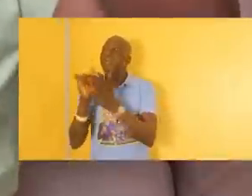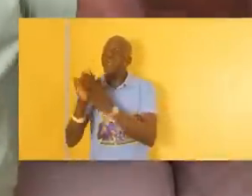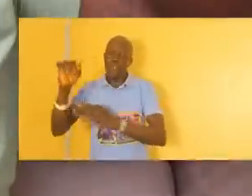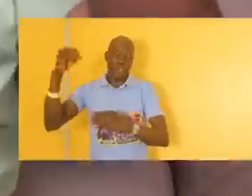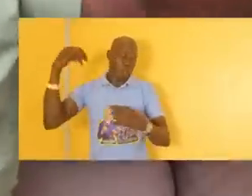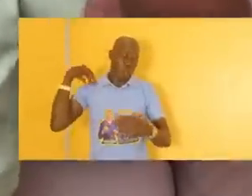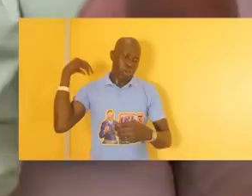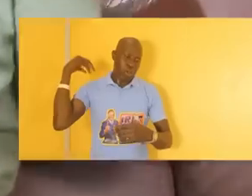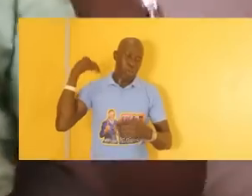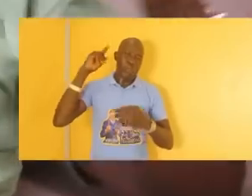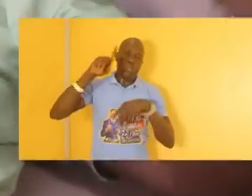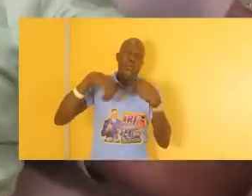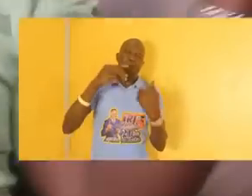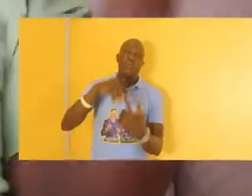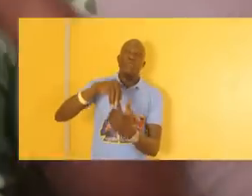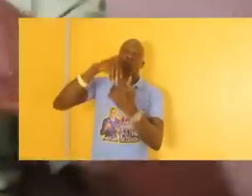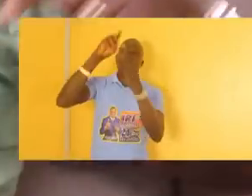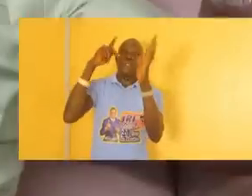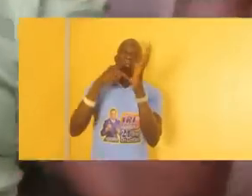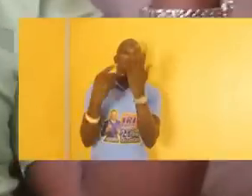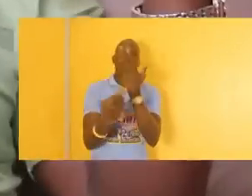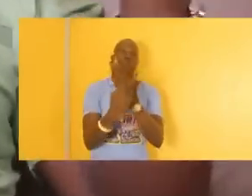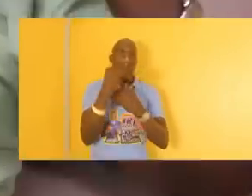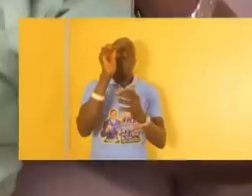lot of signs